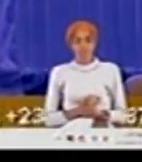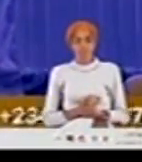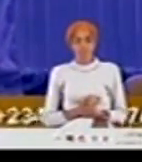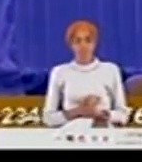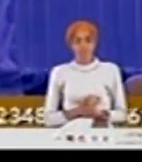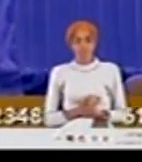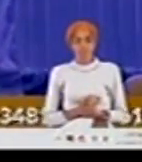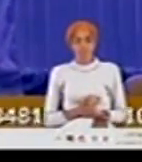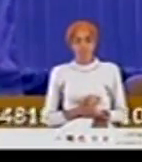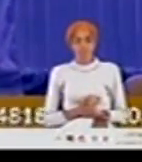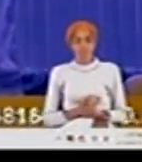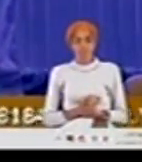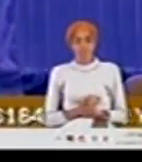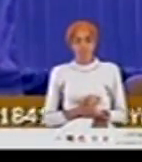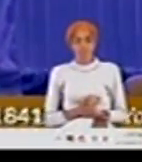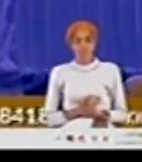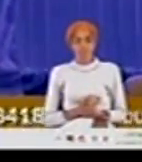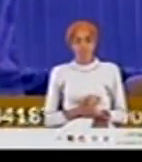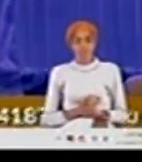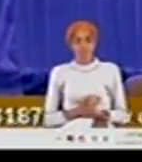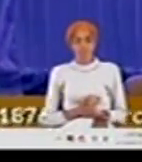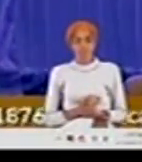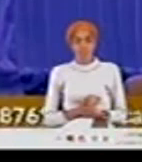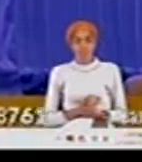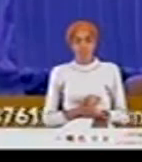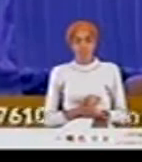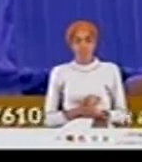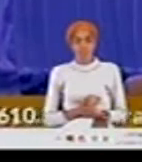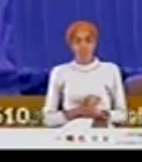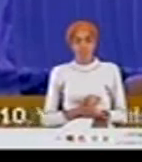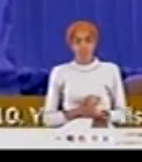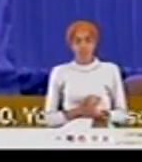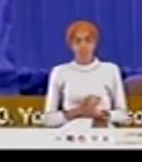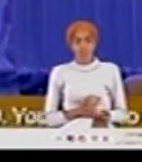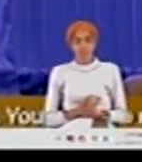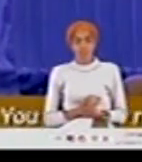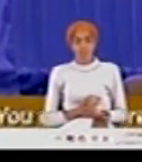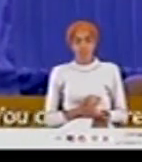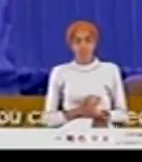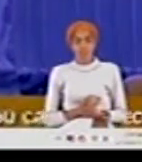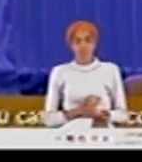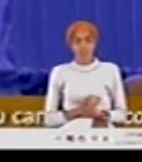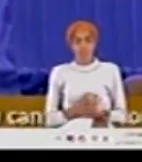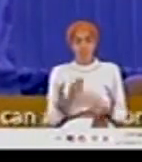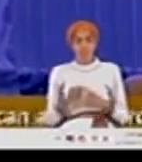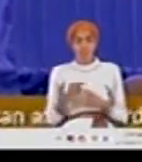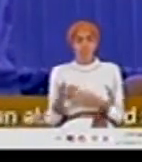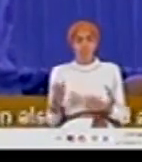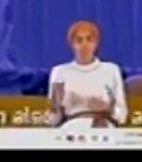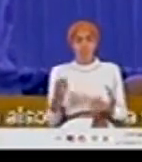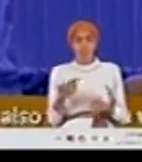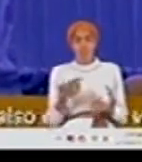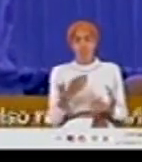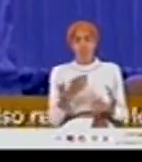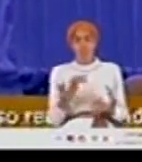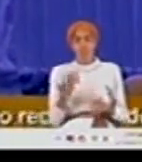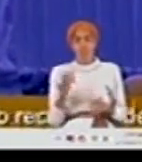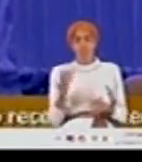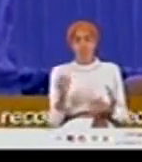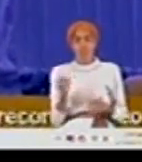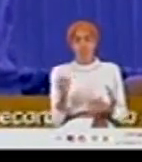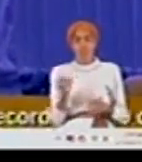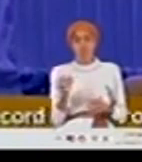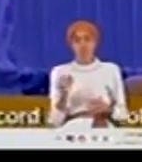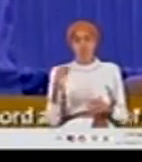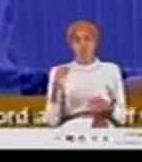here sorry we have the S go love Maas uh she's she has been